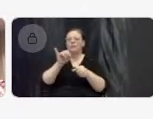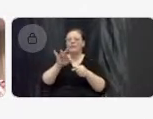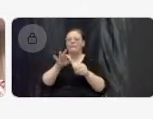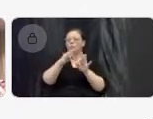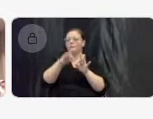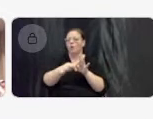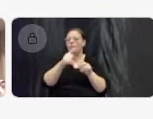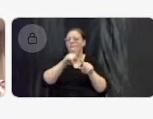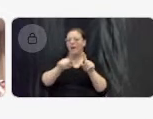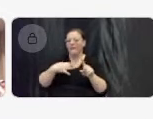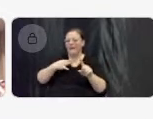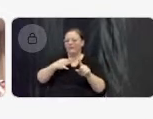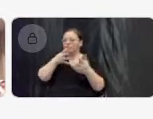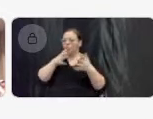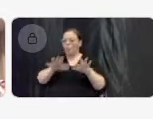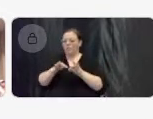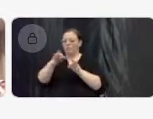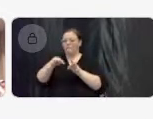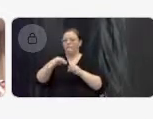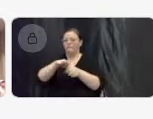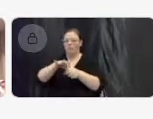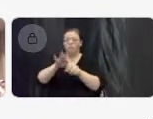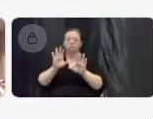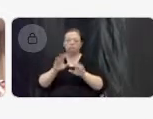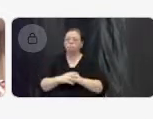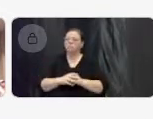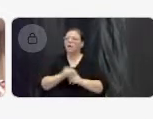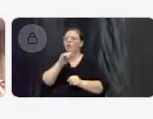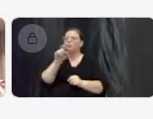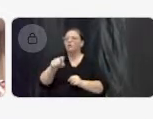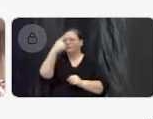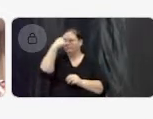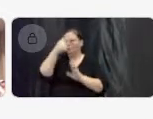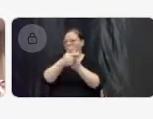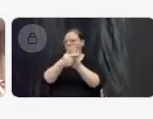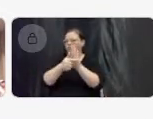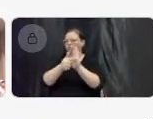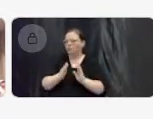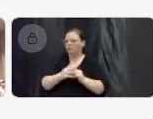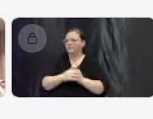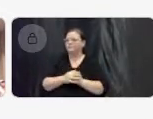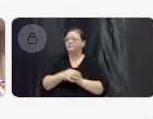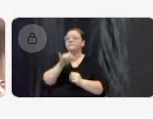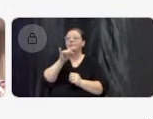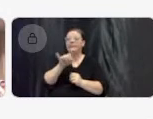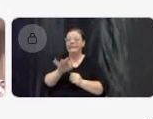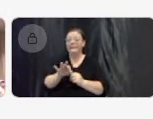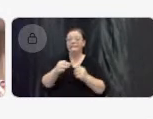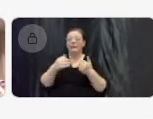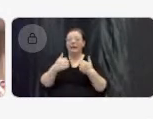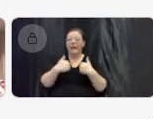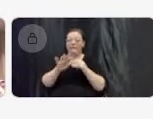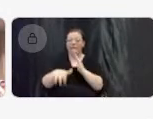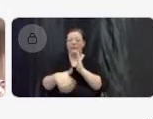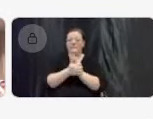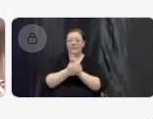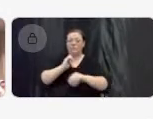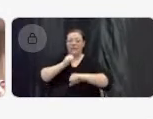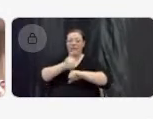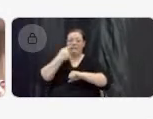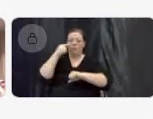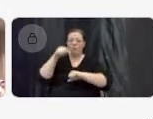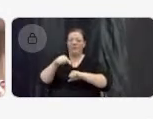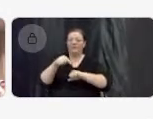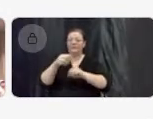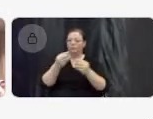the applicant doesn't want to do that. I do have a question for the attorneys. You mentioned that there is an appeal in place relative to this property. Are